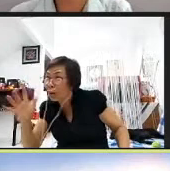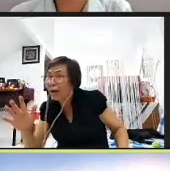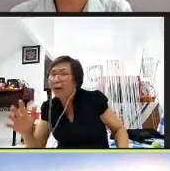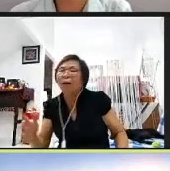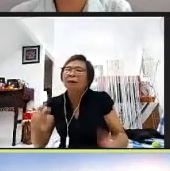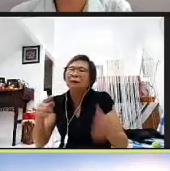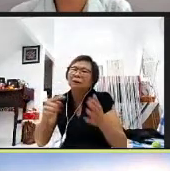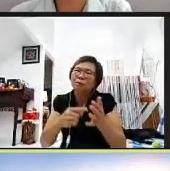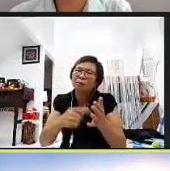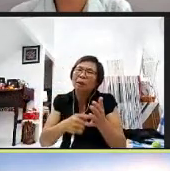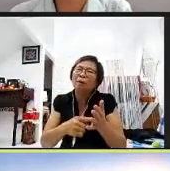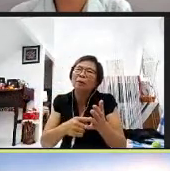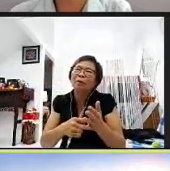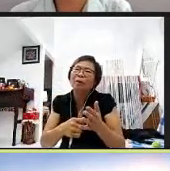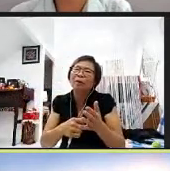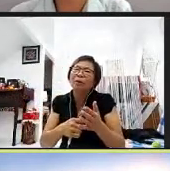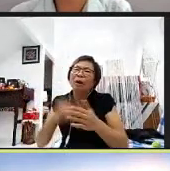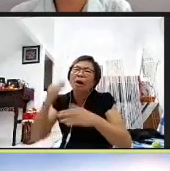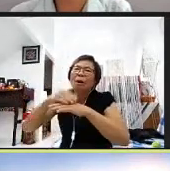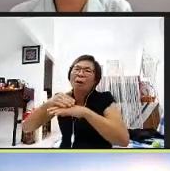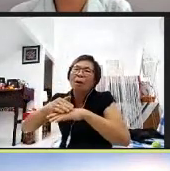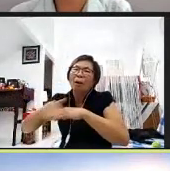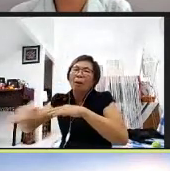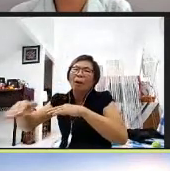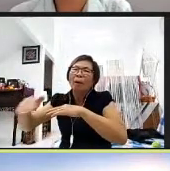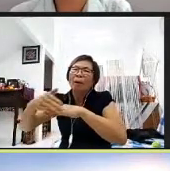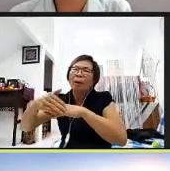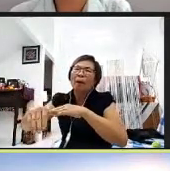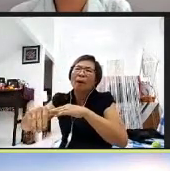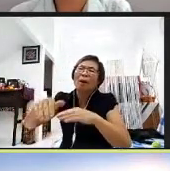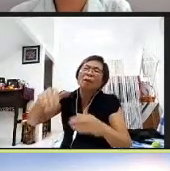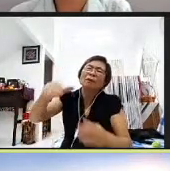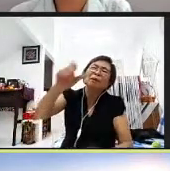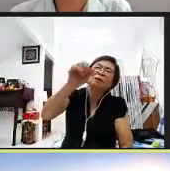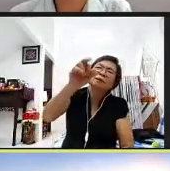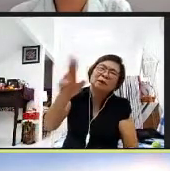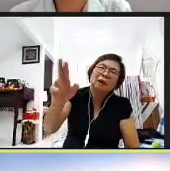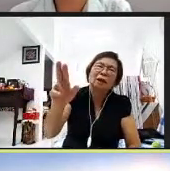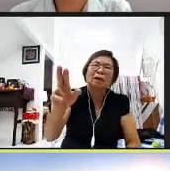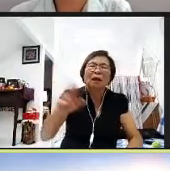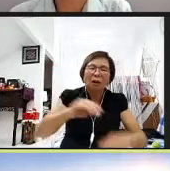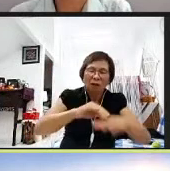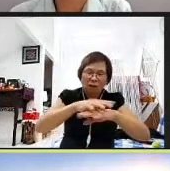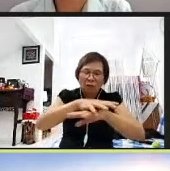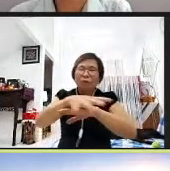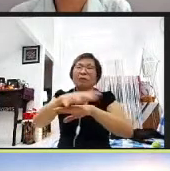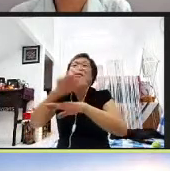people also call post-acute sequelae of SARS-CoV-2 infection.